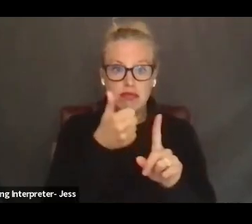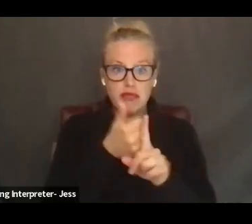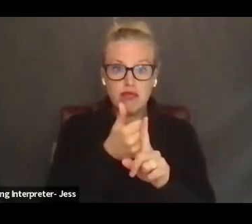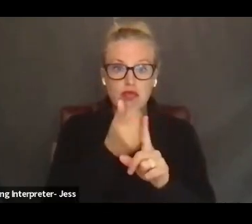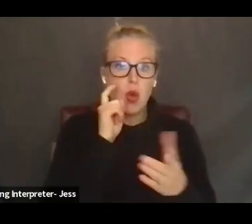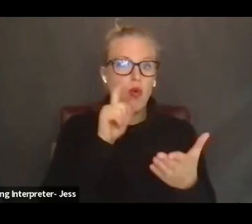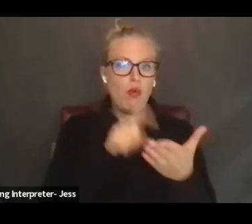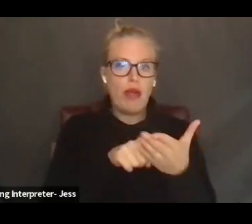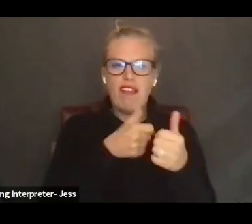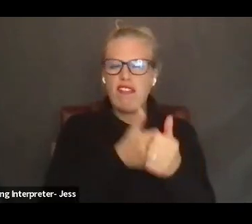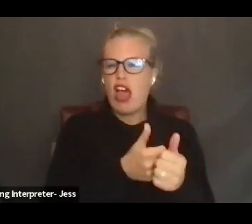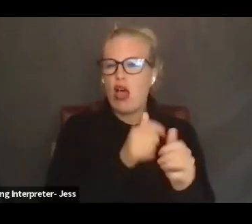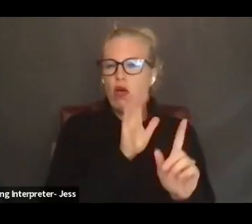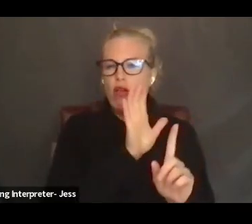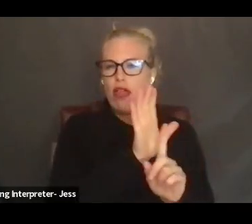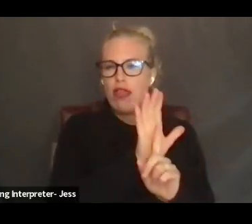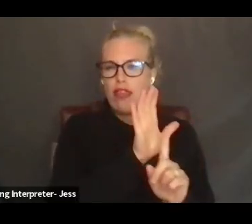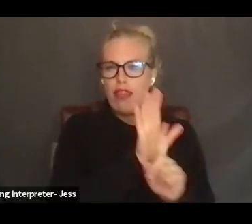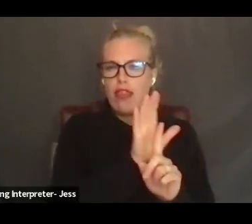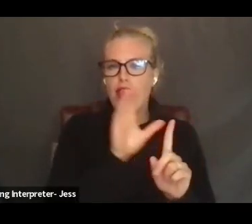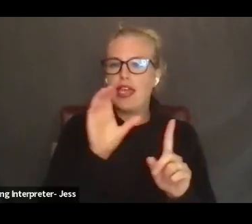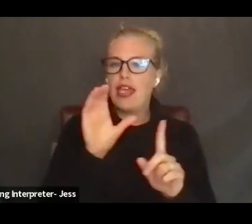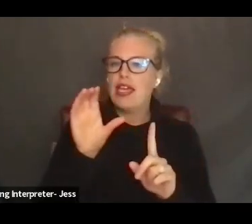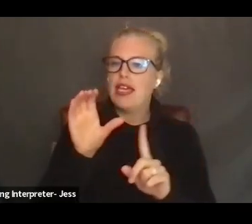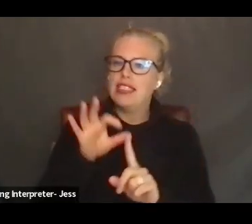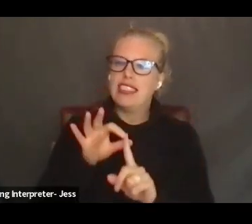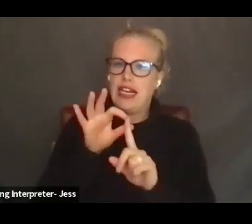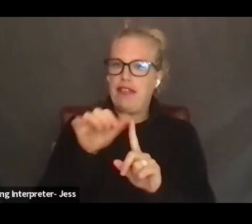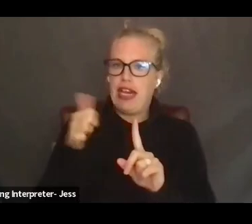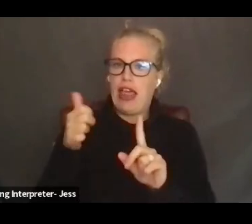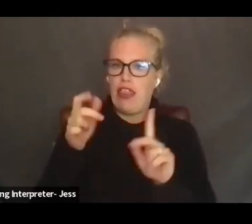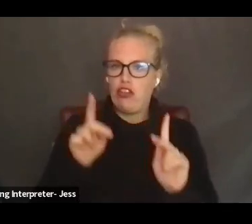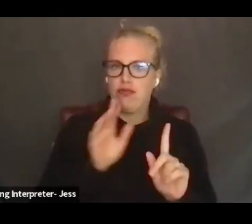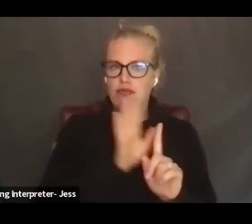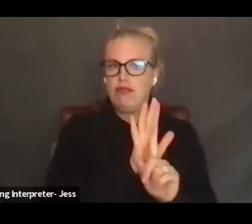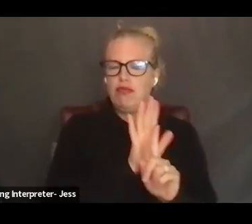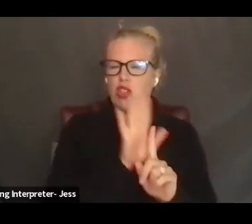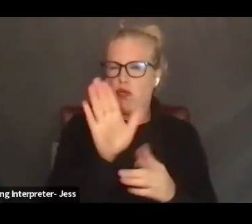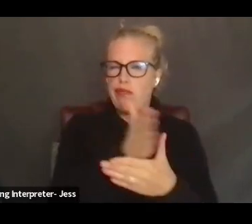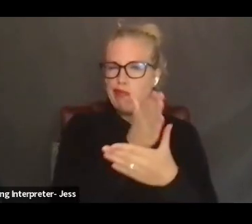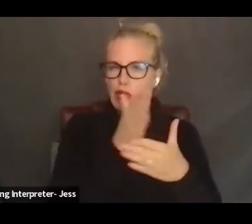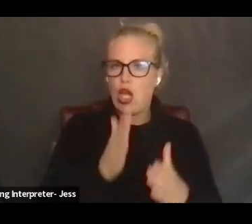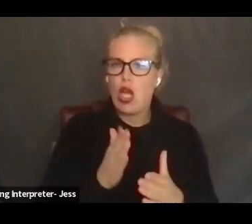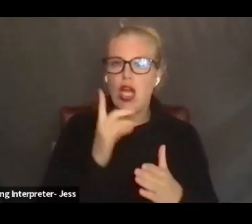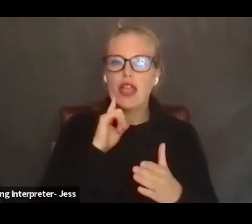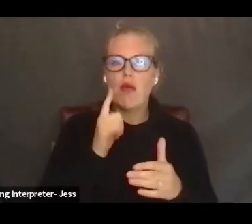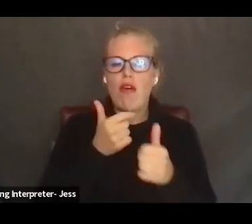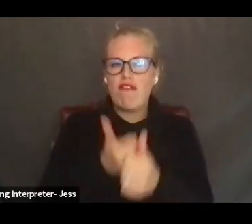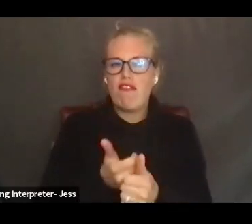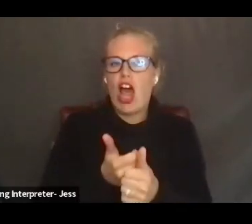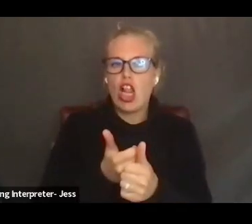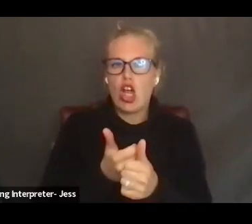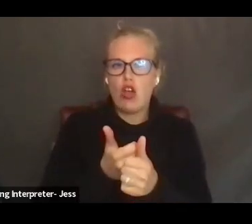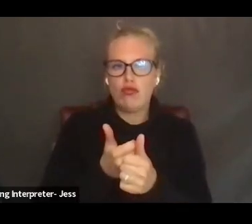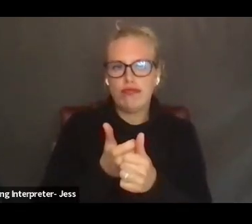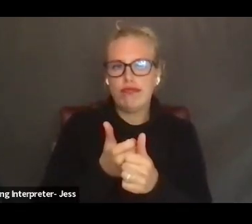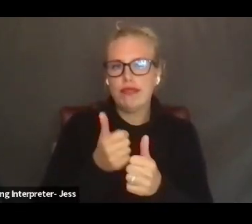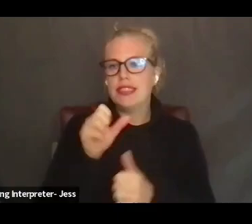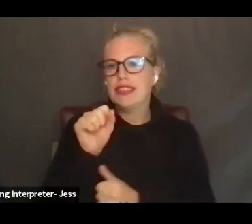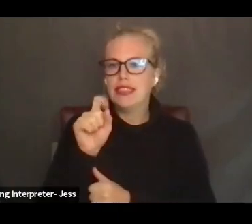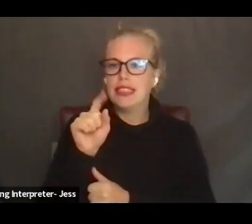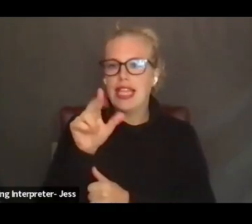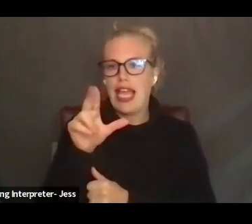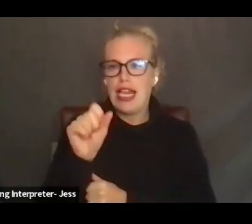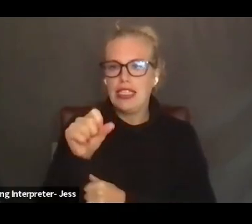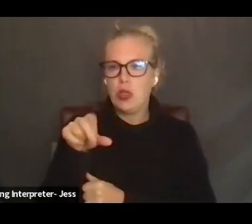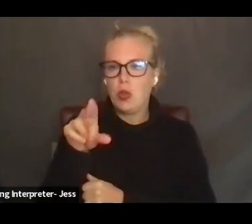to follow the significant other's decisions. They're just going to do things so it's status quo. So if you don't want that,